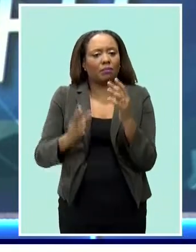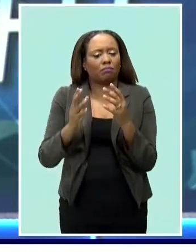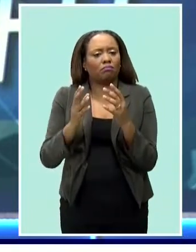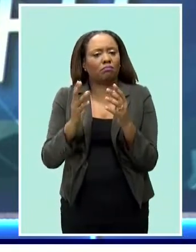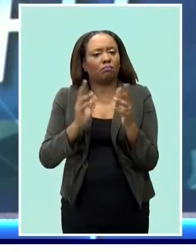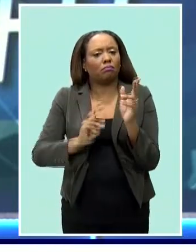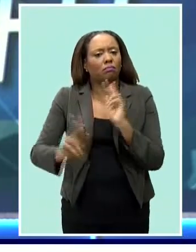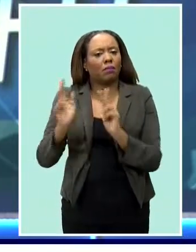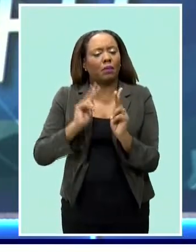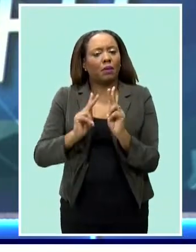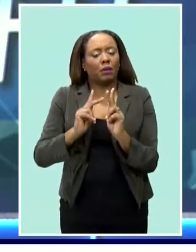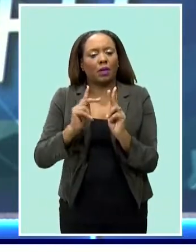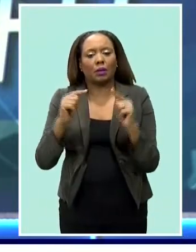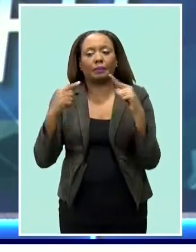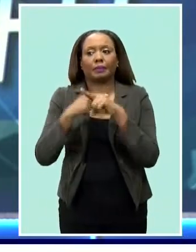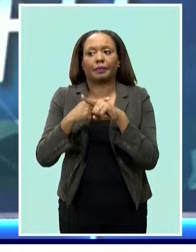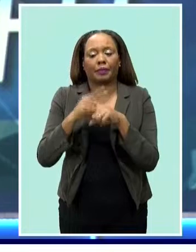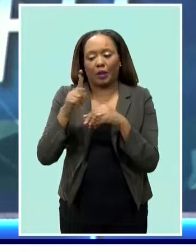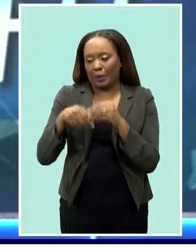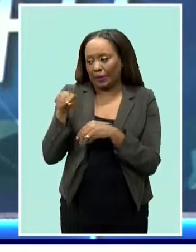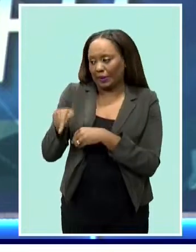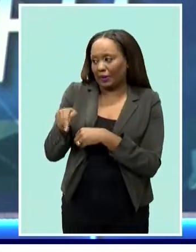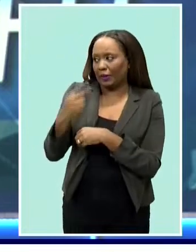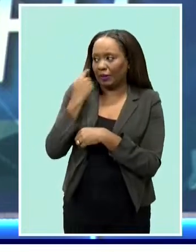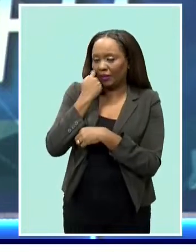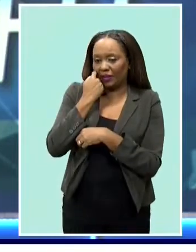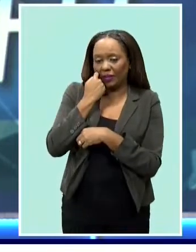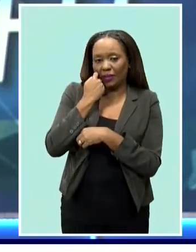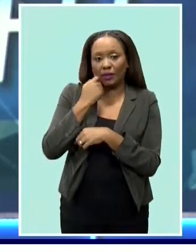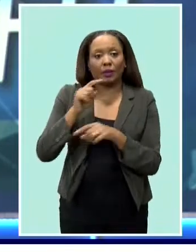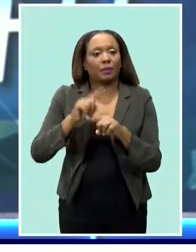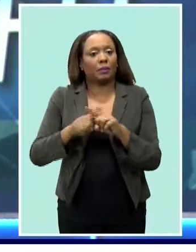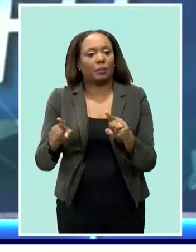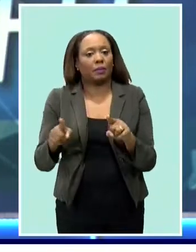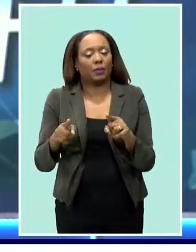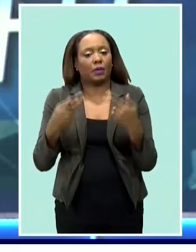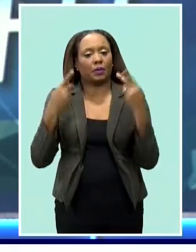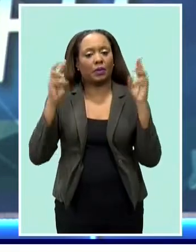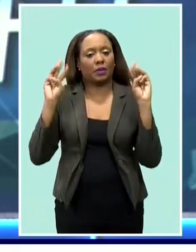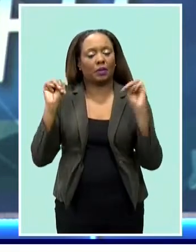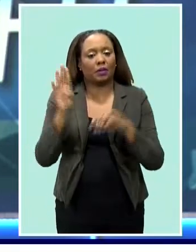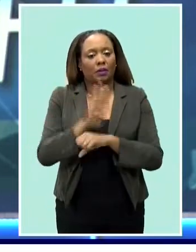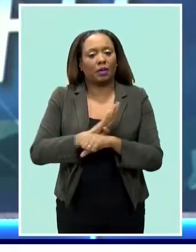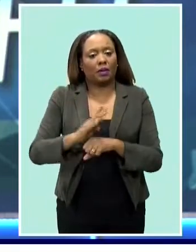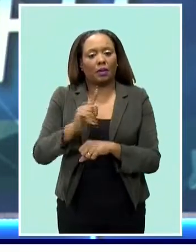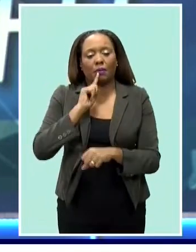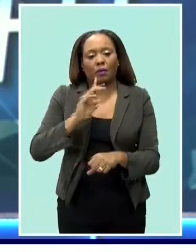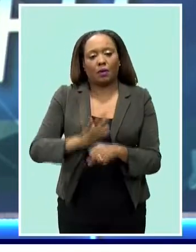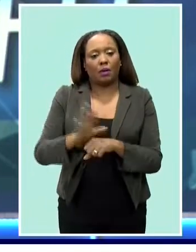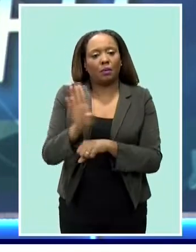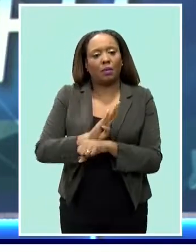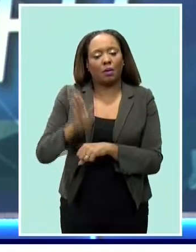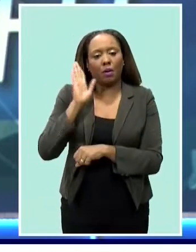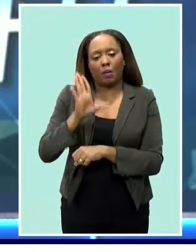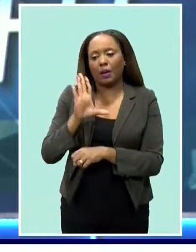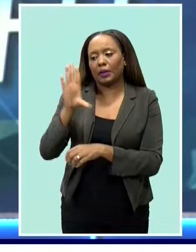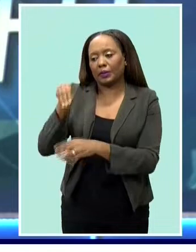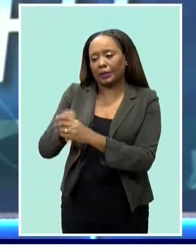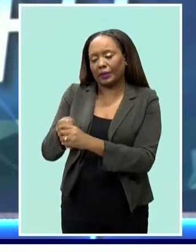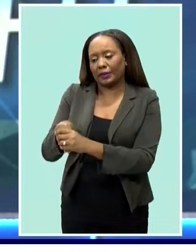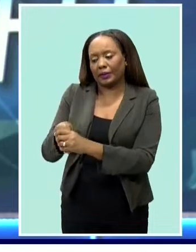recent heads of government meeting in St. Lucia. However, Prime Minister Mia Motley pledged that Barbados would make its contribution to the